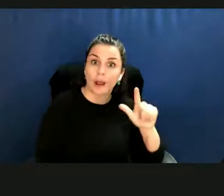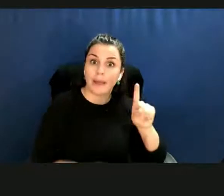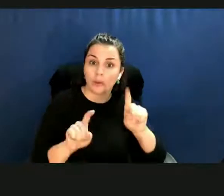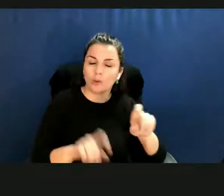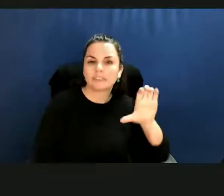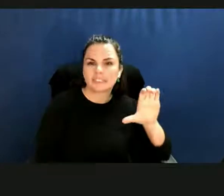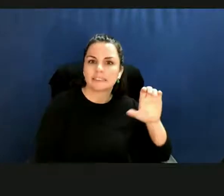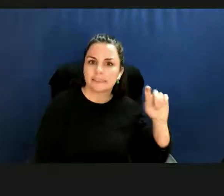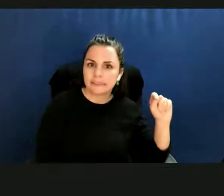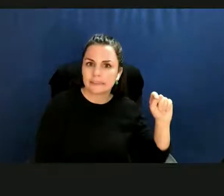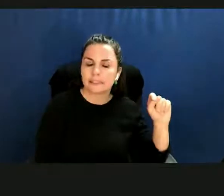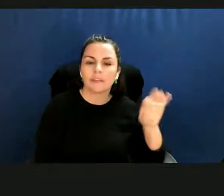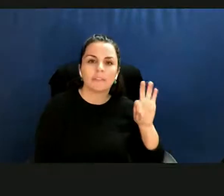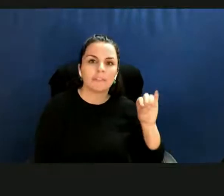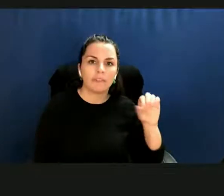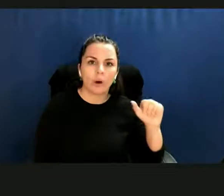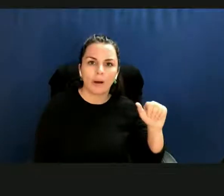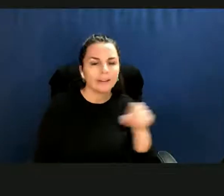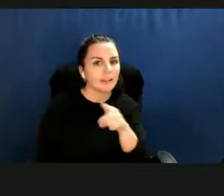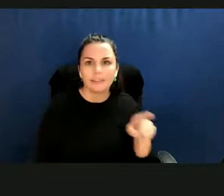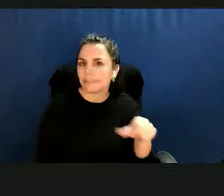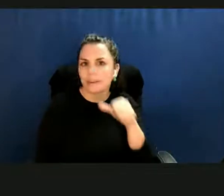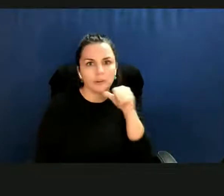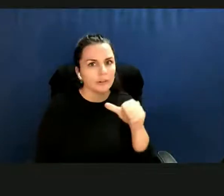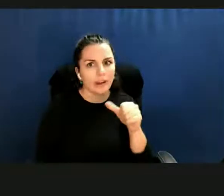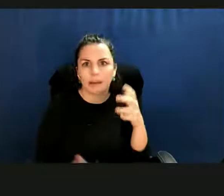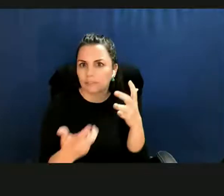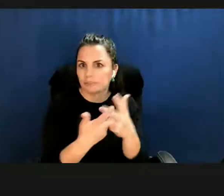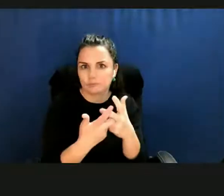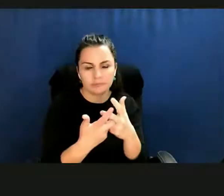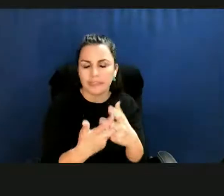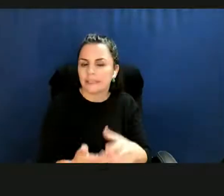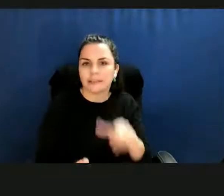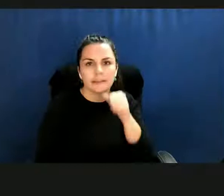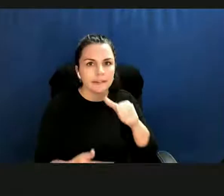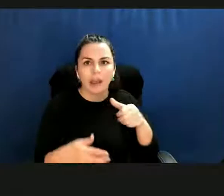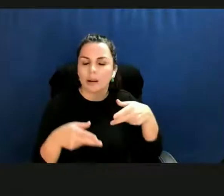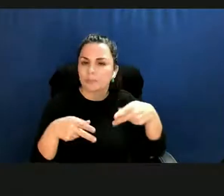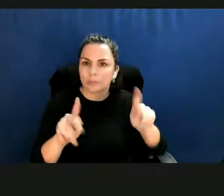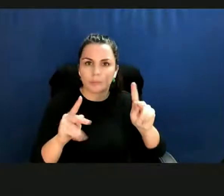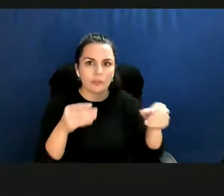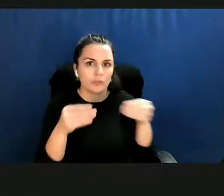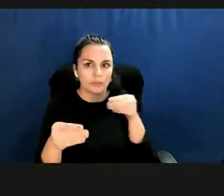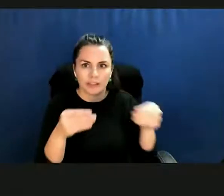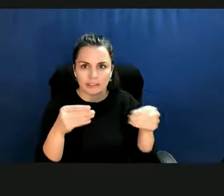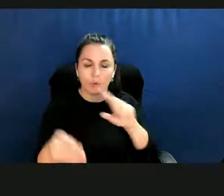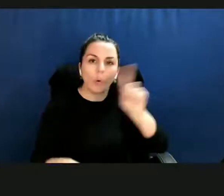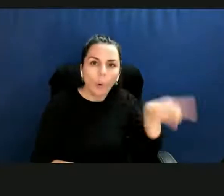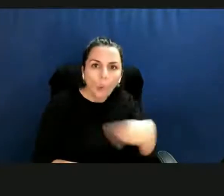these flexibilities. They only apply to those that are funded through BESH